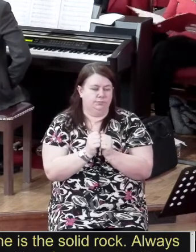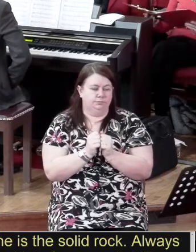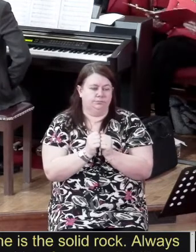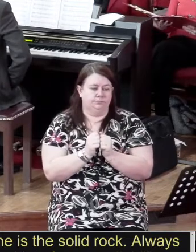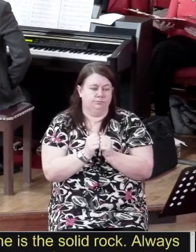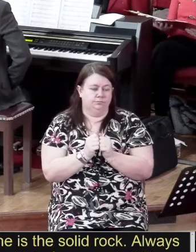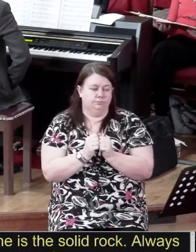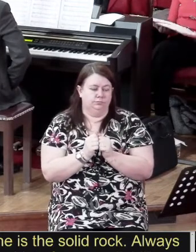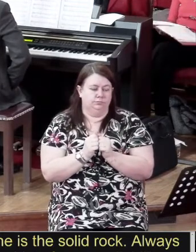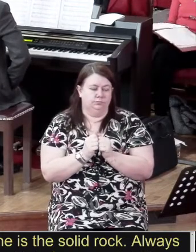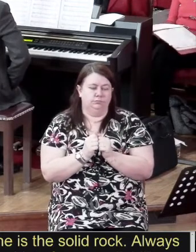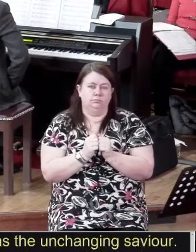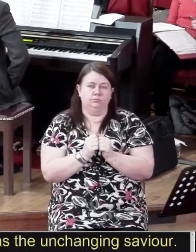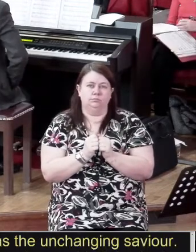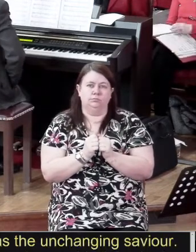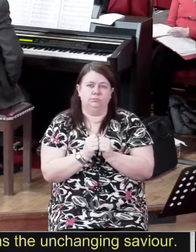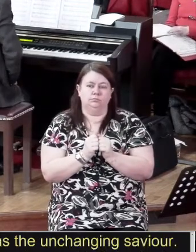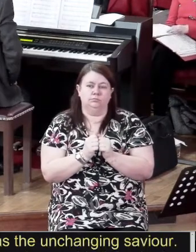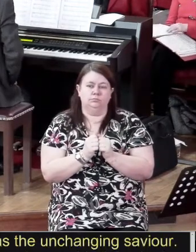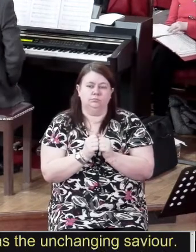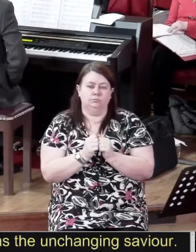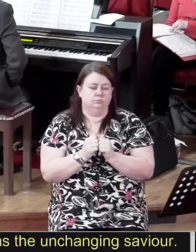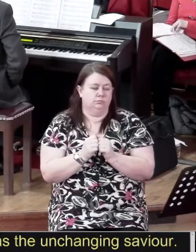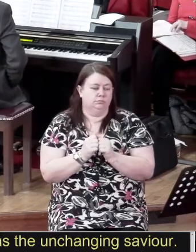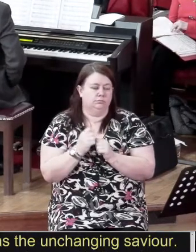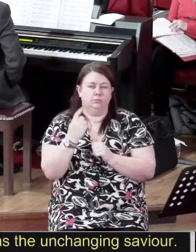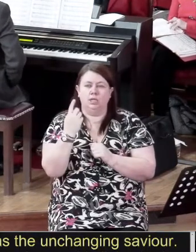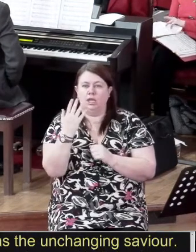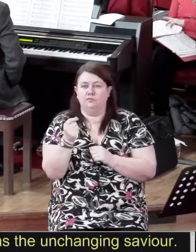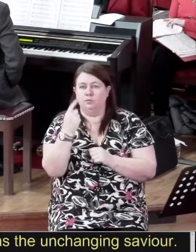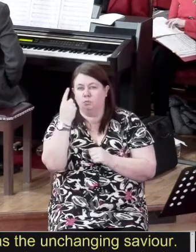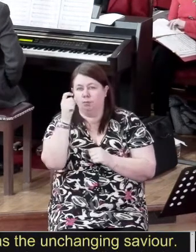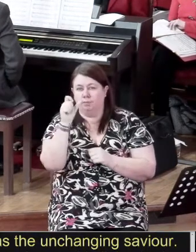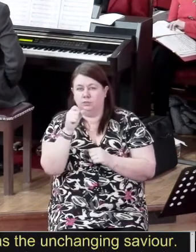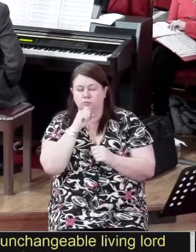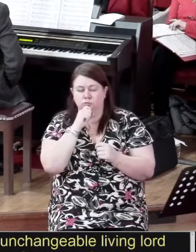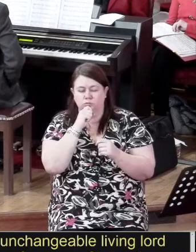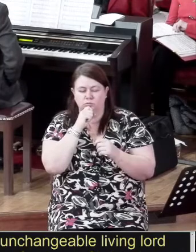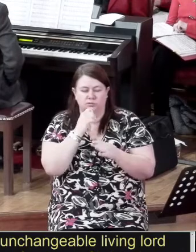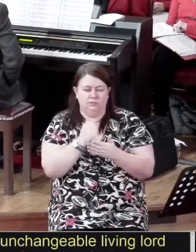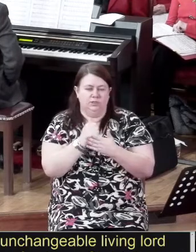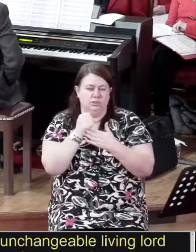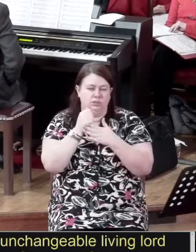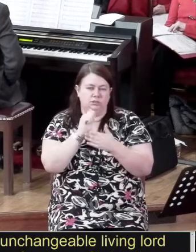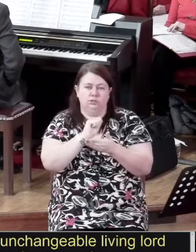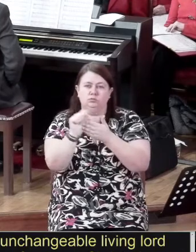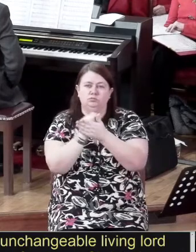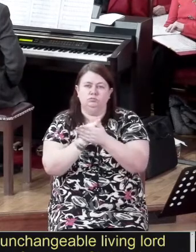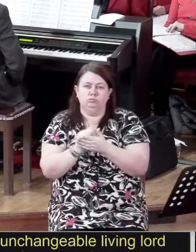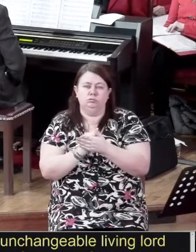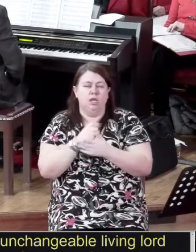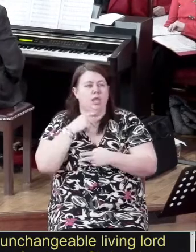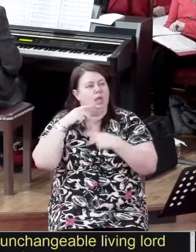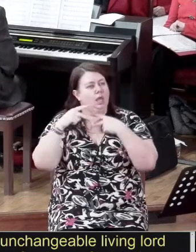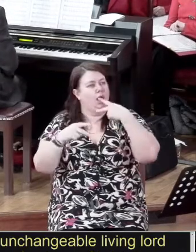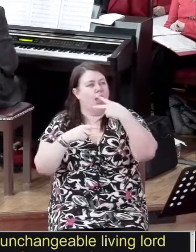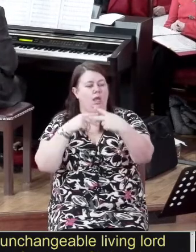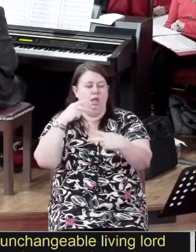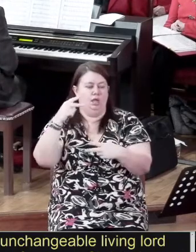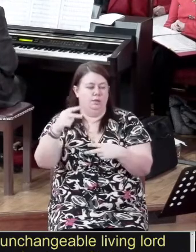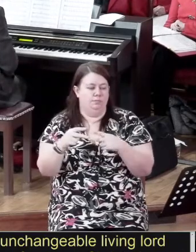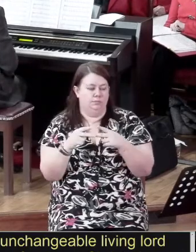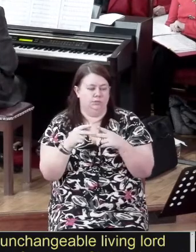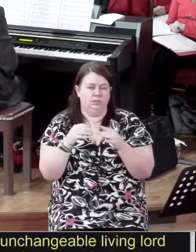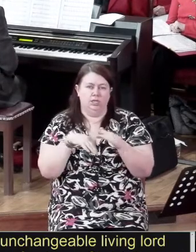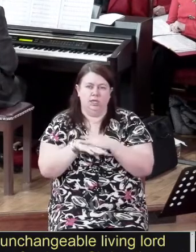Graham Kendrick is one of the great worship leaders, songwriters, teachers of our times, very prolific. Hymns we now regularly sing